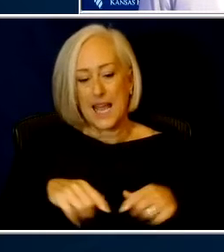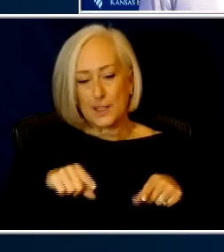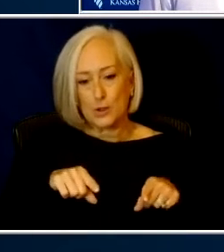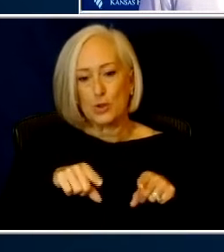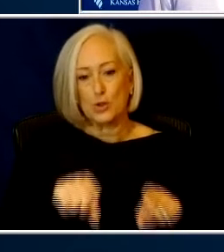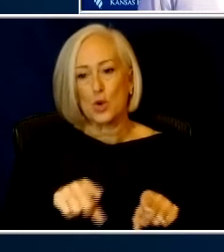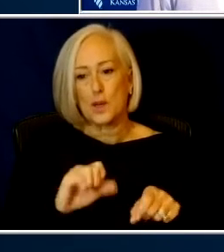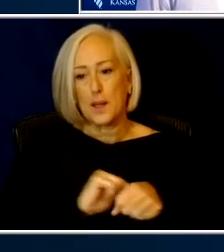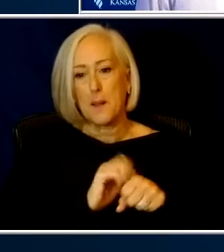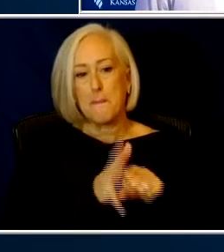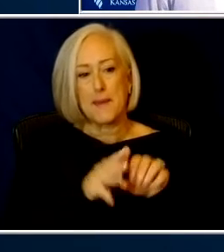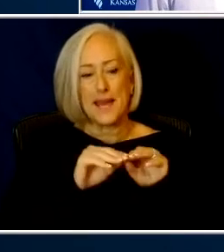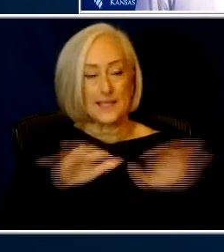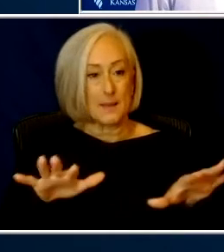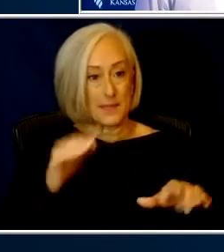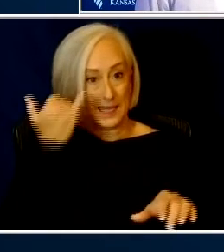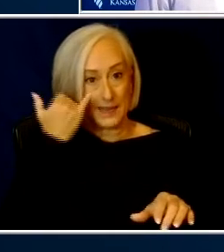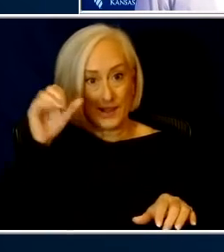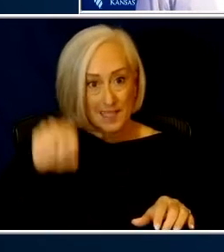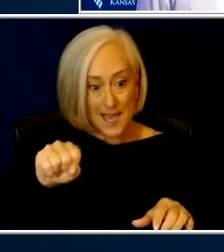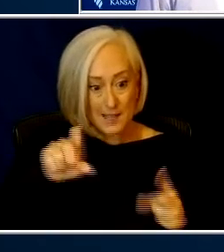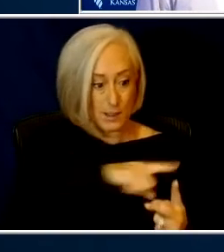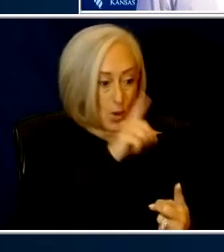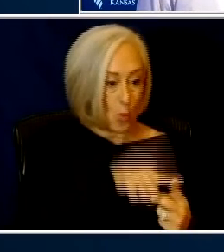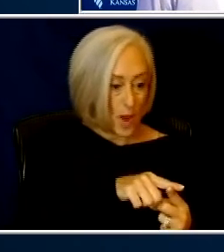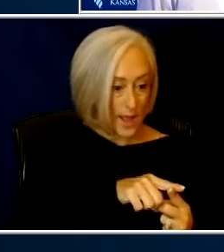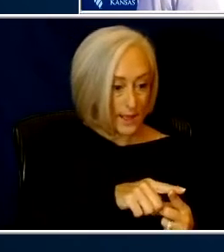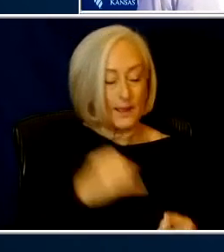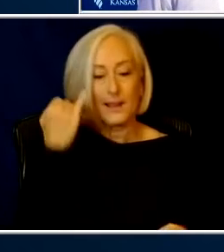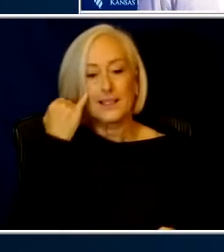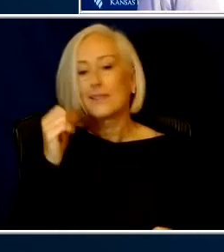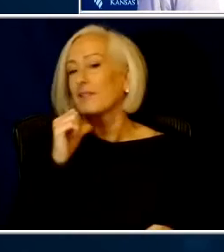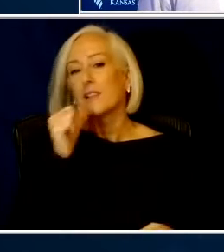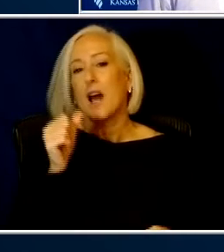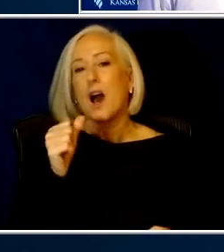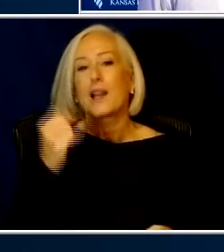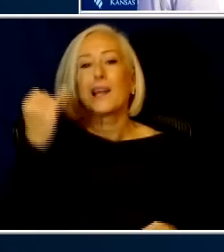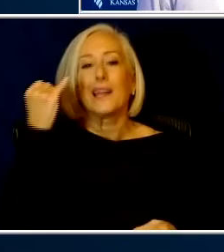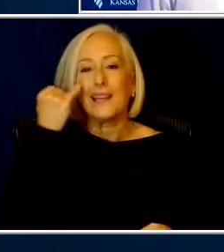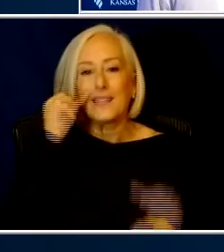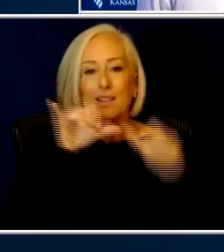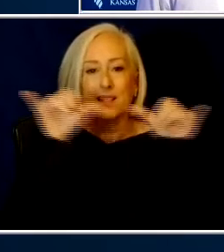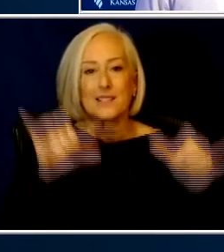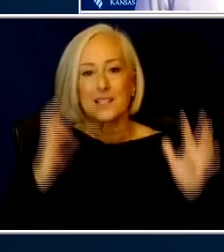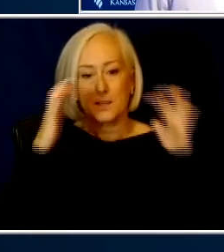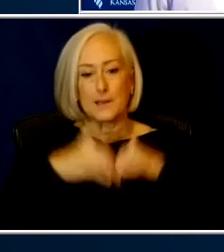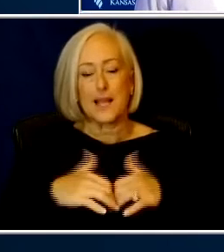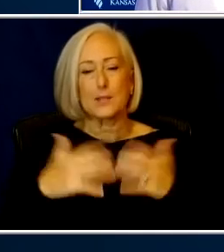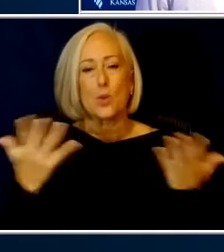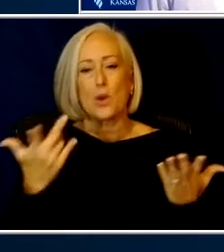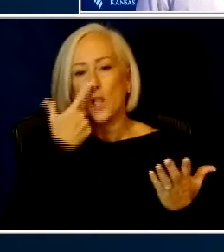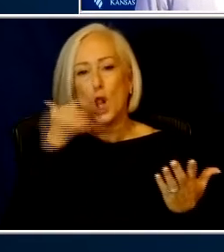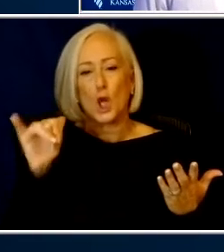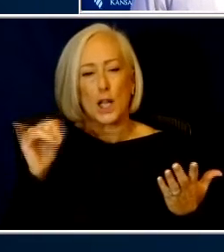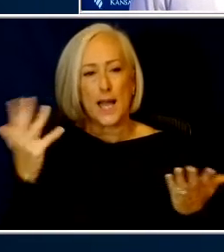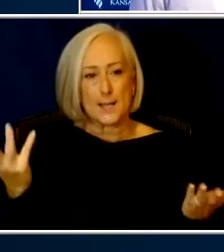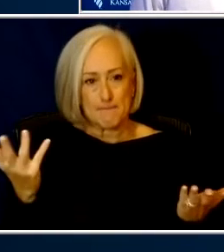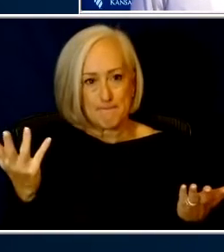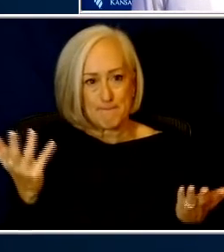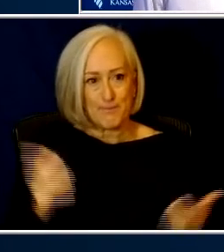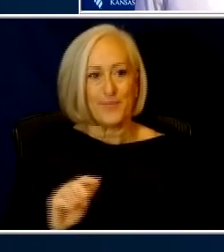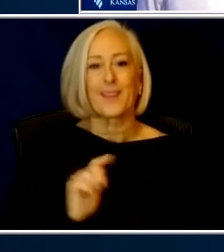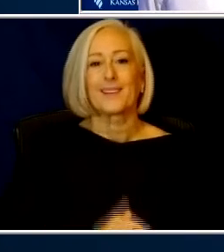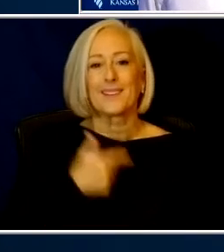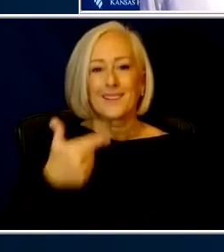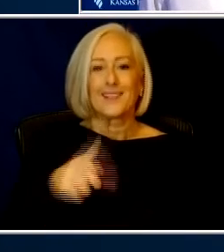so, when? And if not, what does an actual collapse of the system look like? Well, I'm going to turn to Dr. Richard Watson to